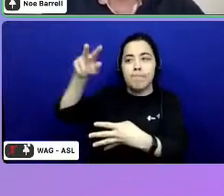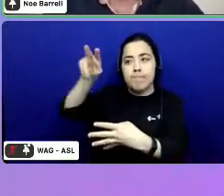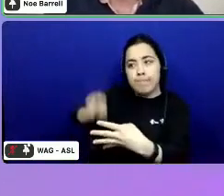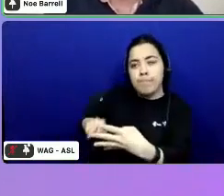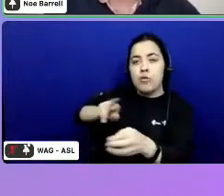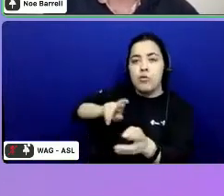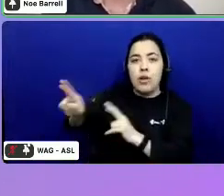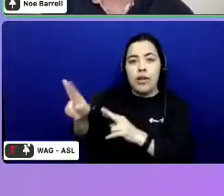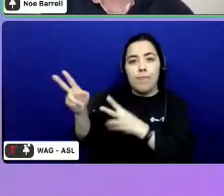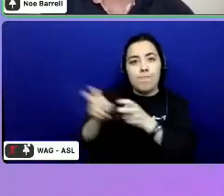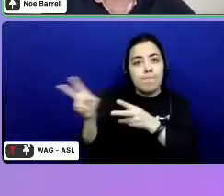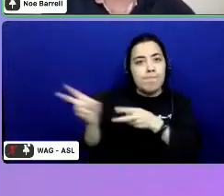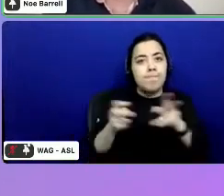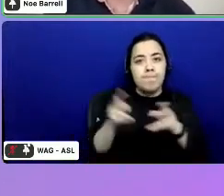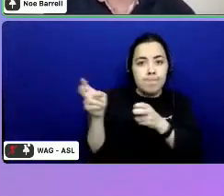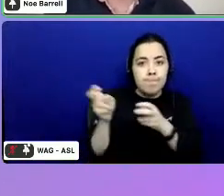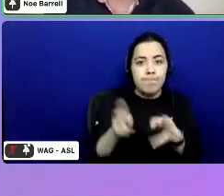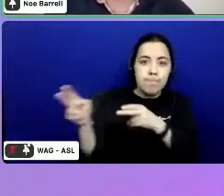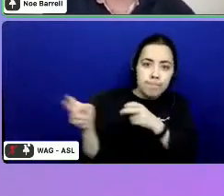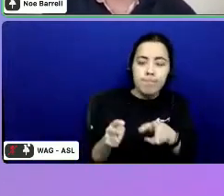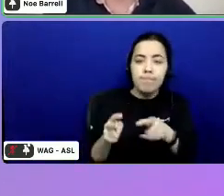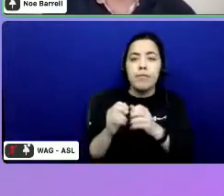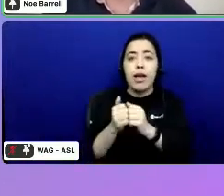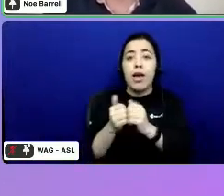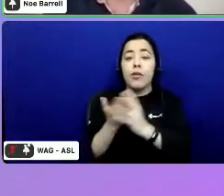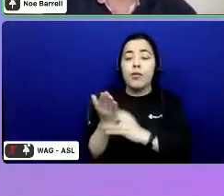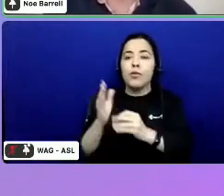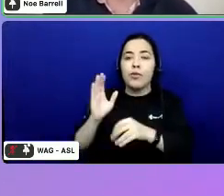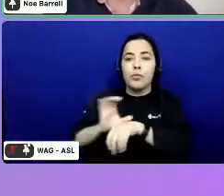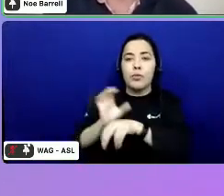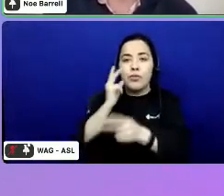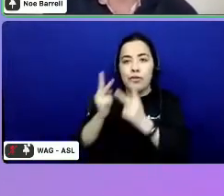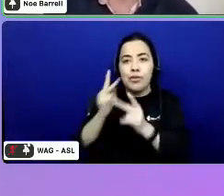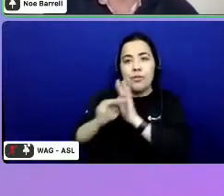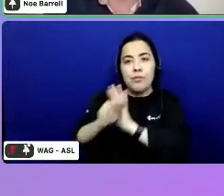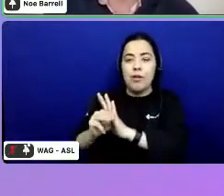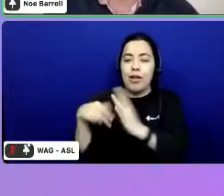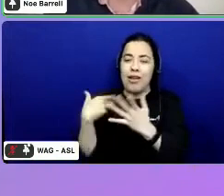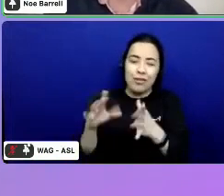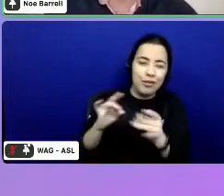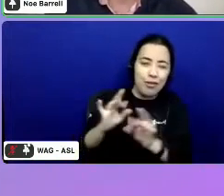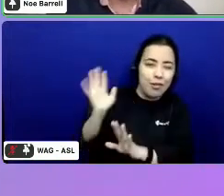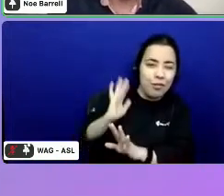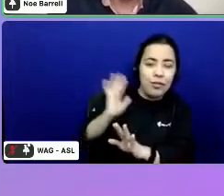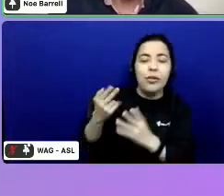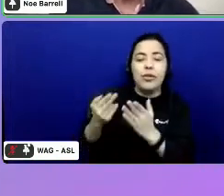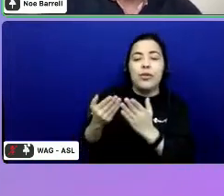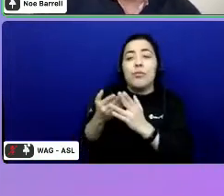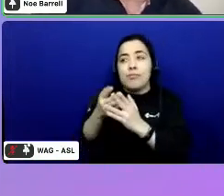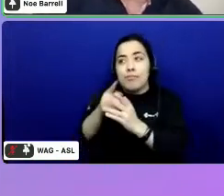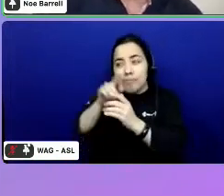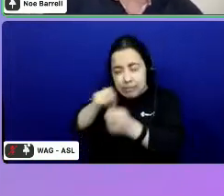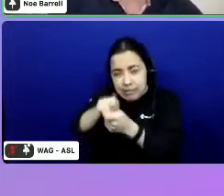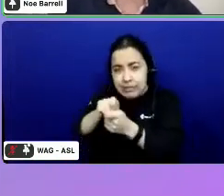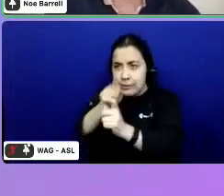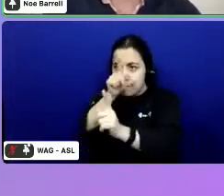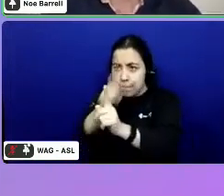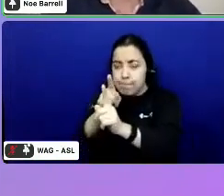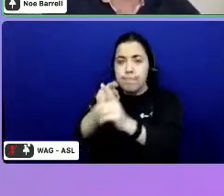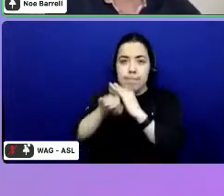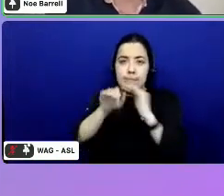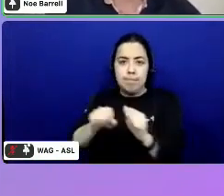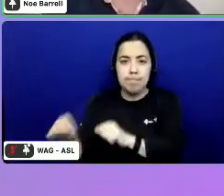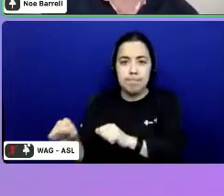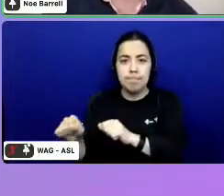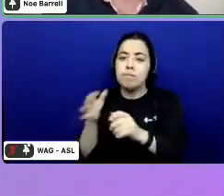earlier. And it is powered by our computer vision model designed specifically for accessibility. And soon we'll be suggesting